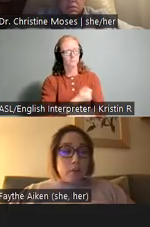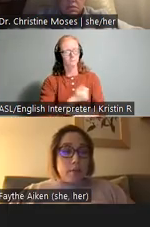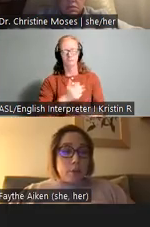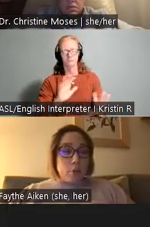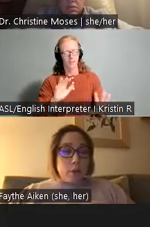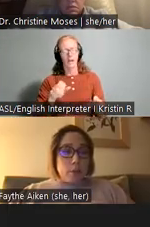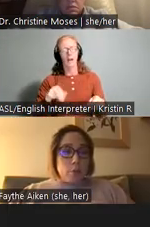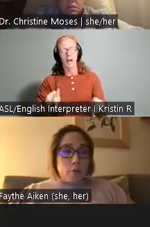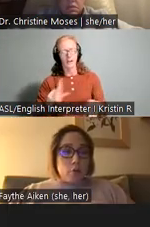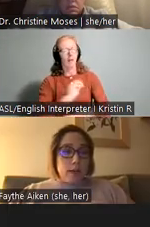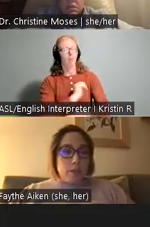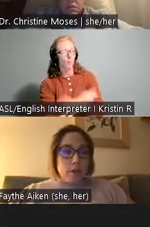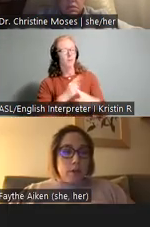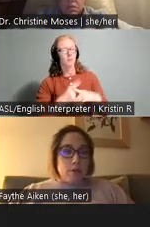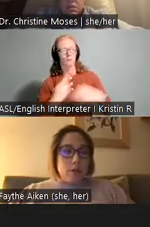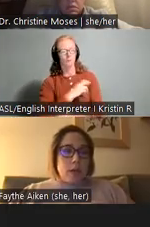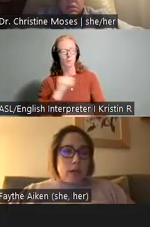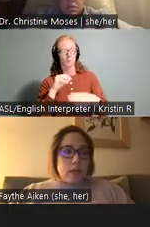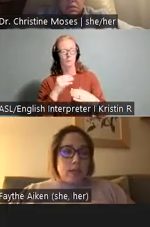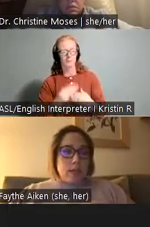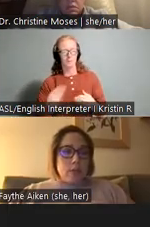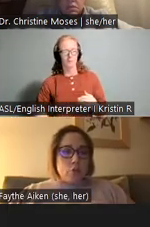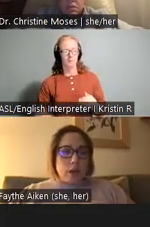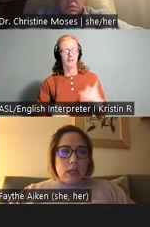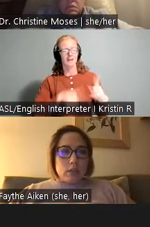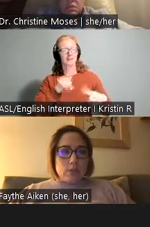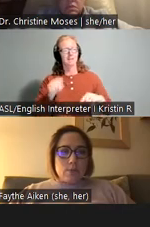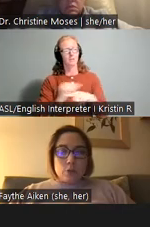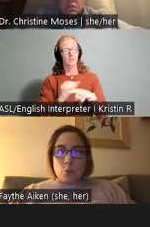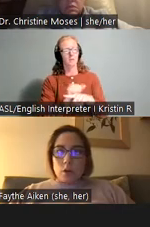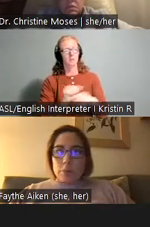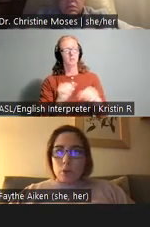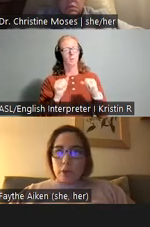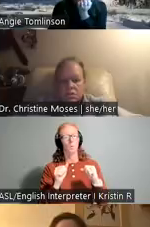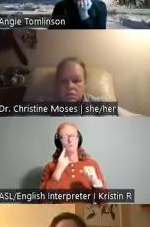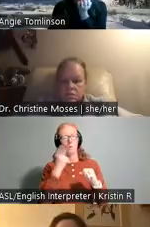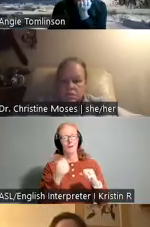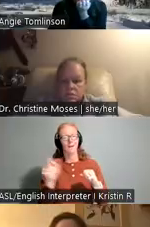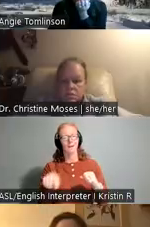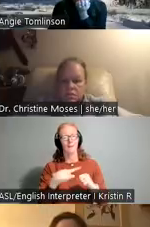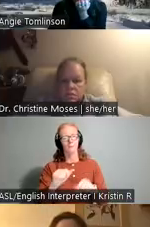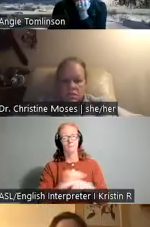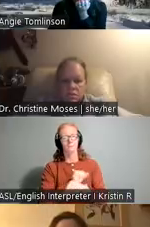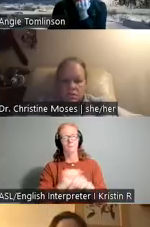The board shall have the authority to review training materials and attend trainings for sworn employees.